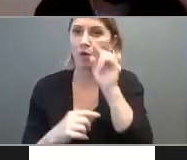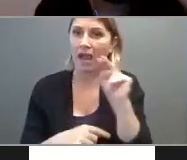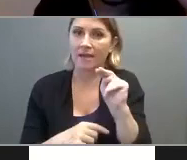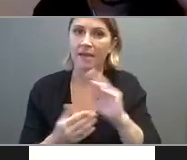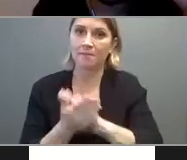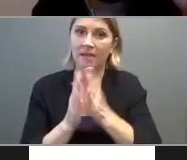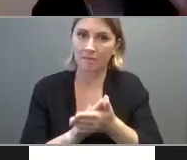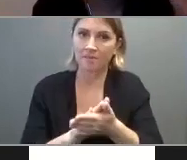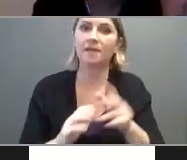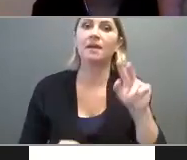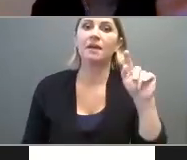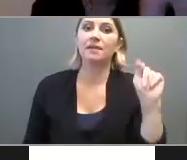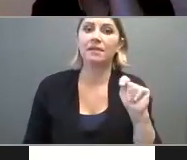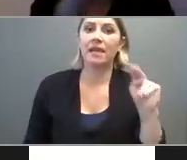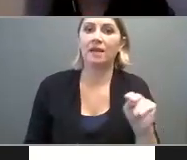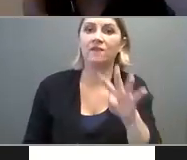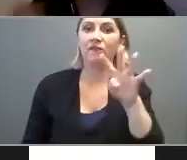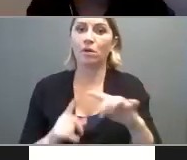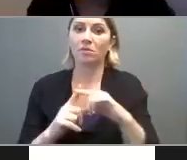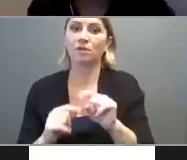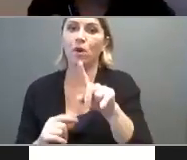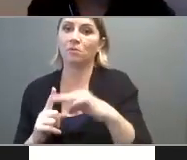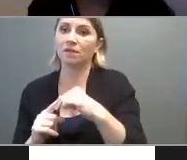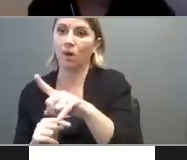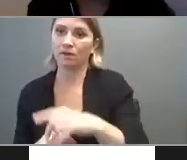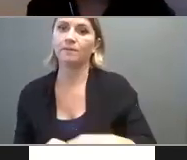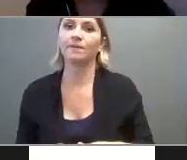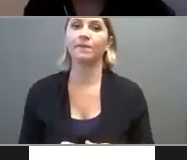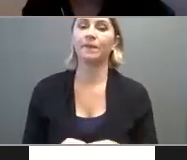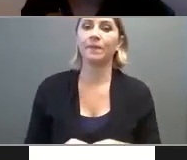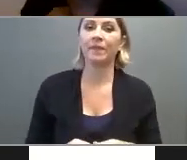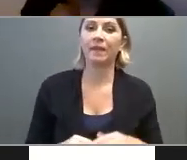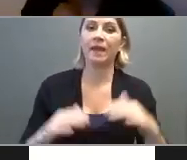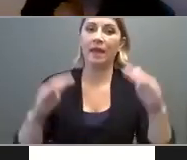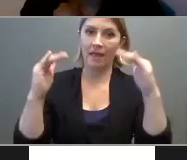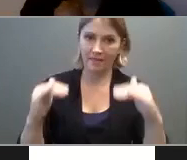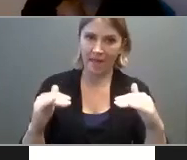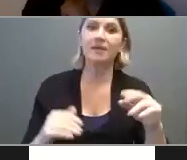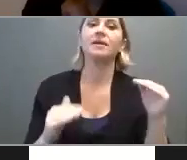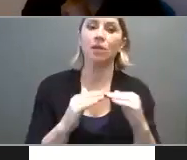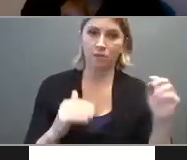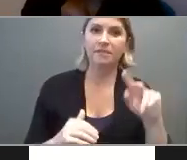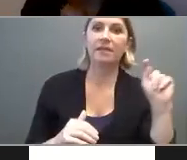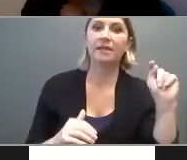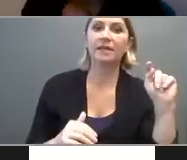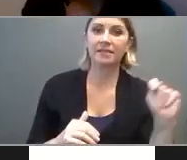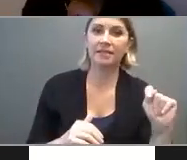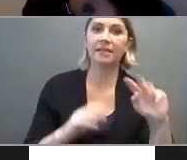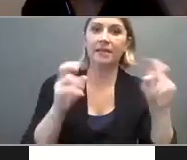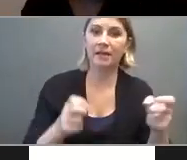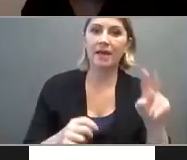Tn by 2 plus 1. So essentially Tn by 4 plus 1 plus 1, and that is Tn by 8, 1 plus 1 plus